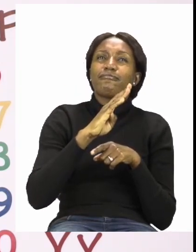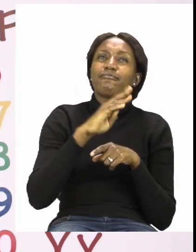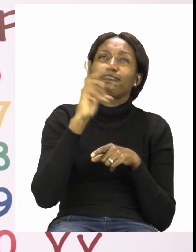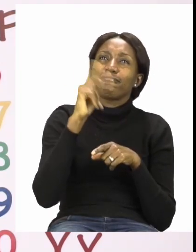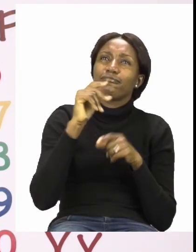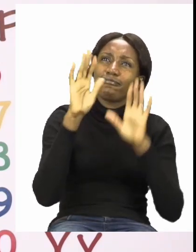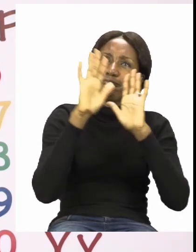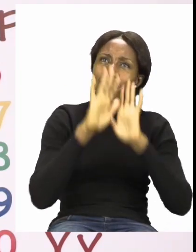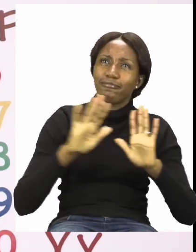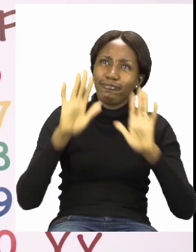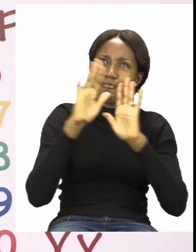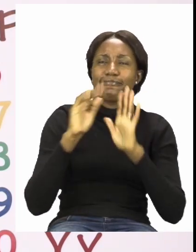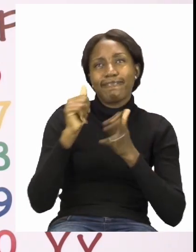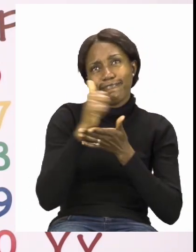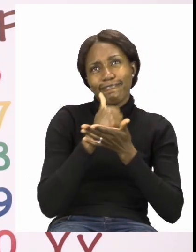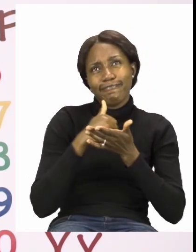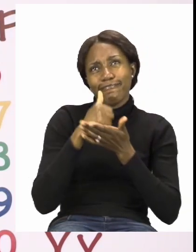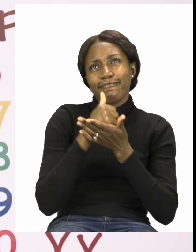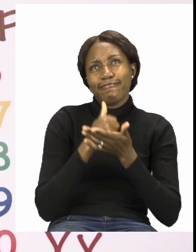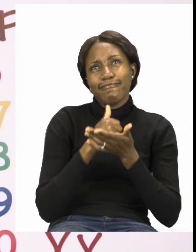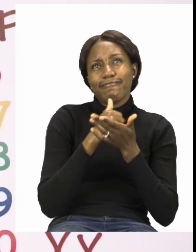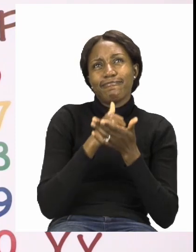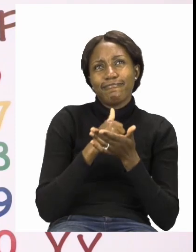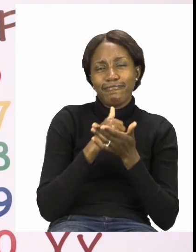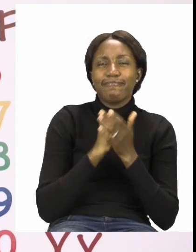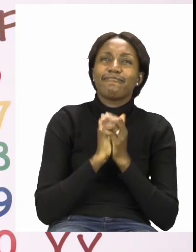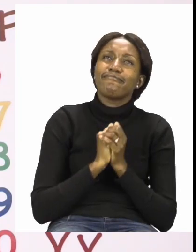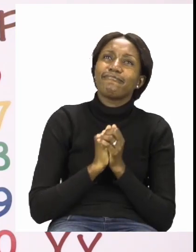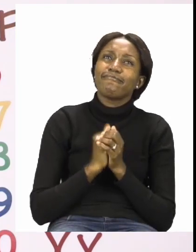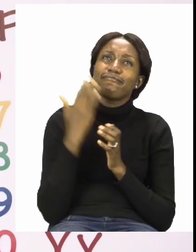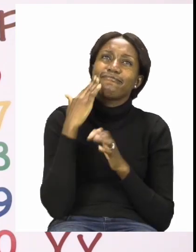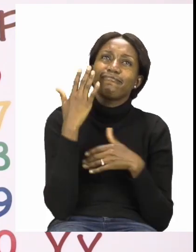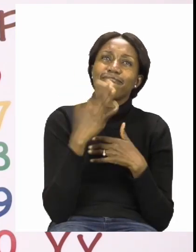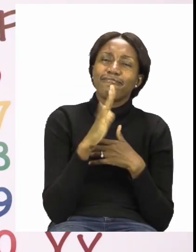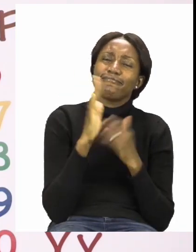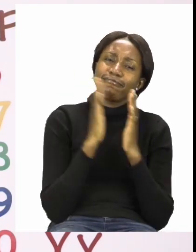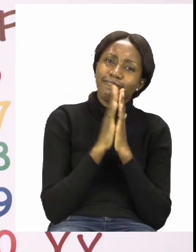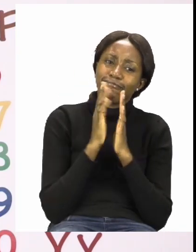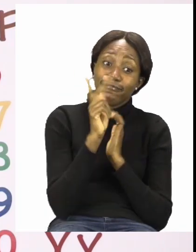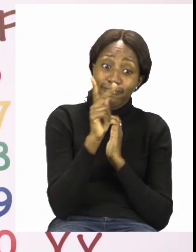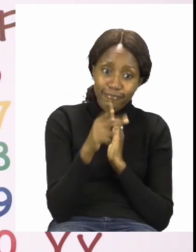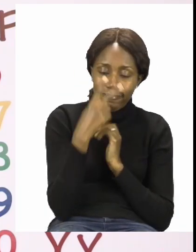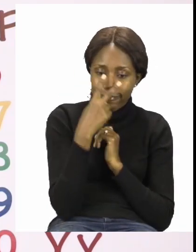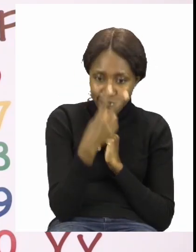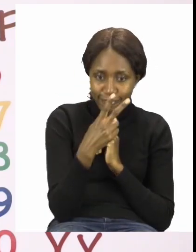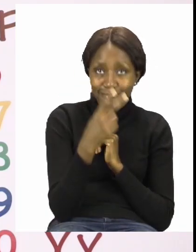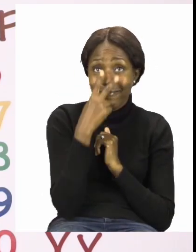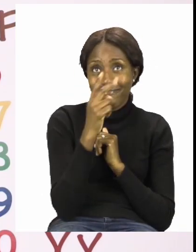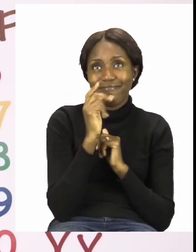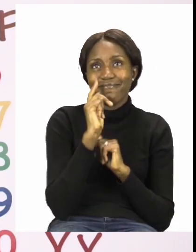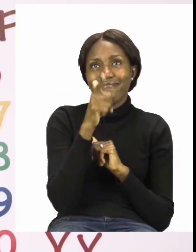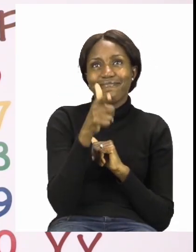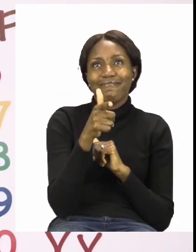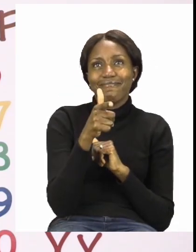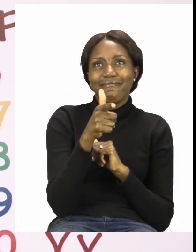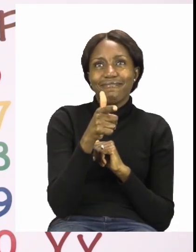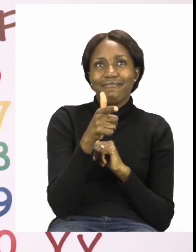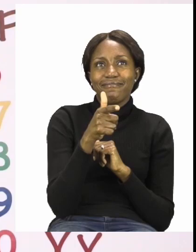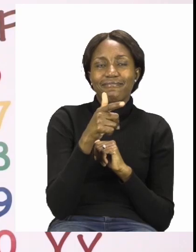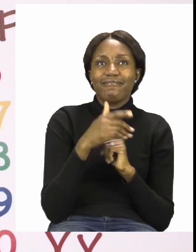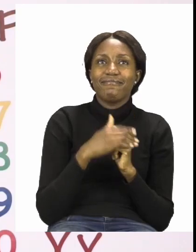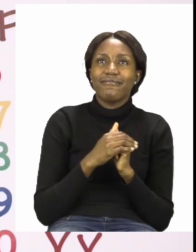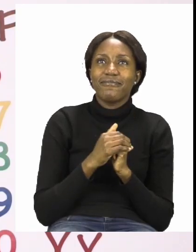both exercises, and if you are done, double check. I will see you soon after the advert